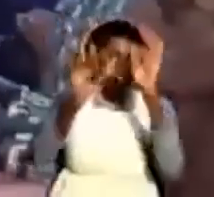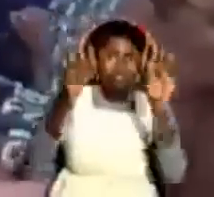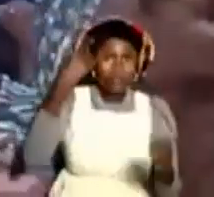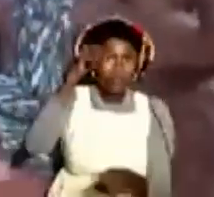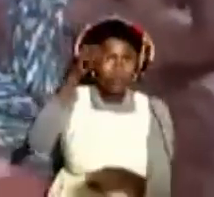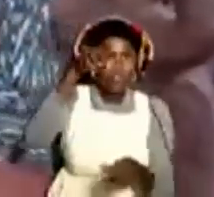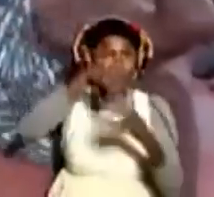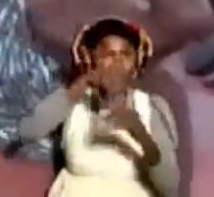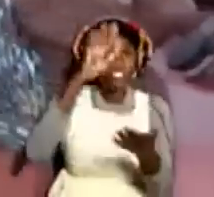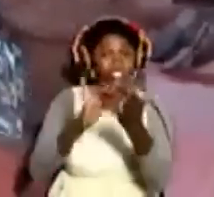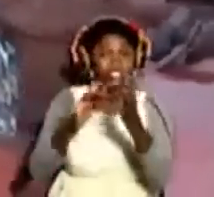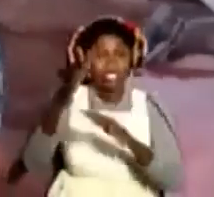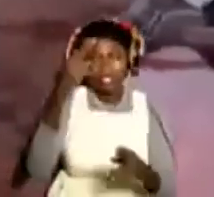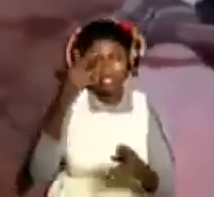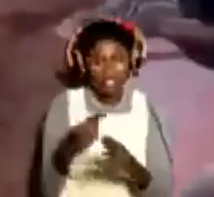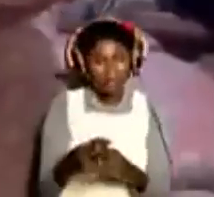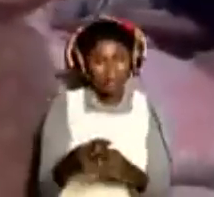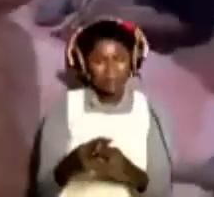in the name of Jesus.